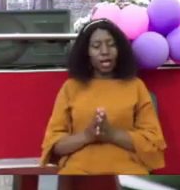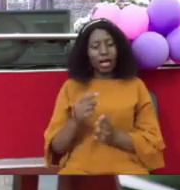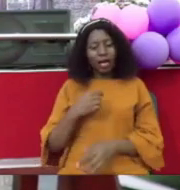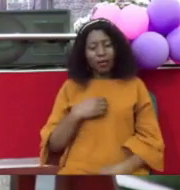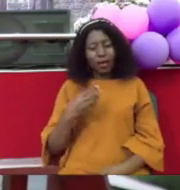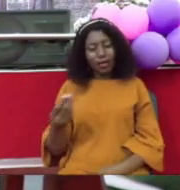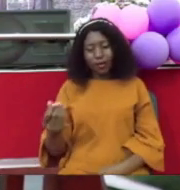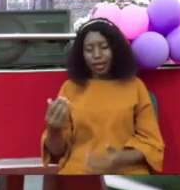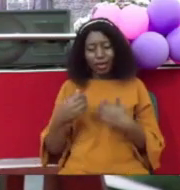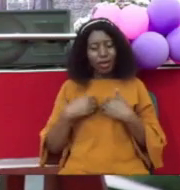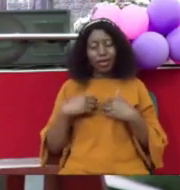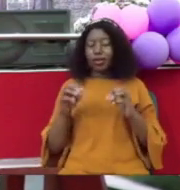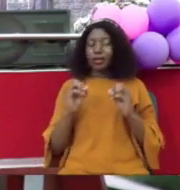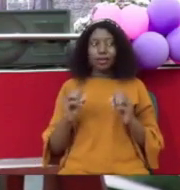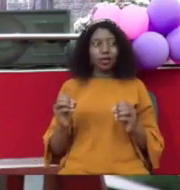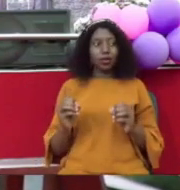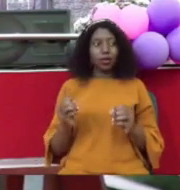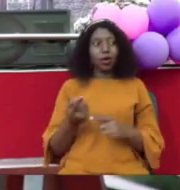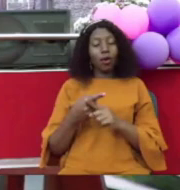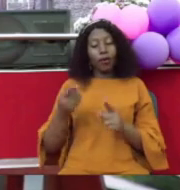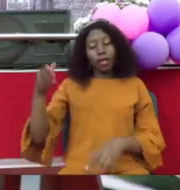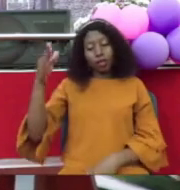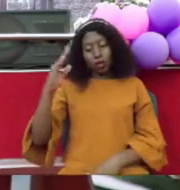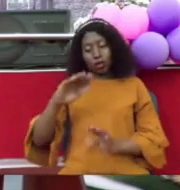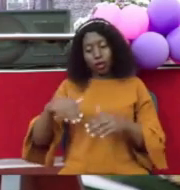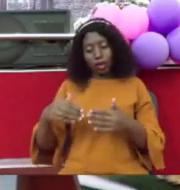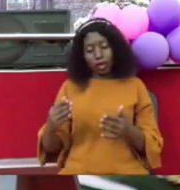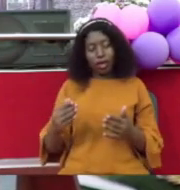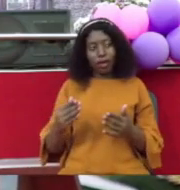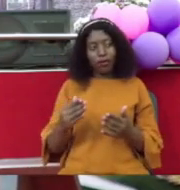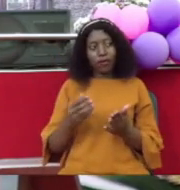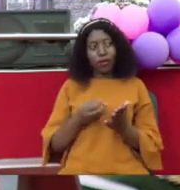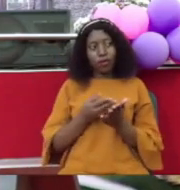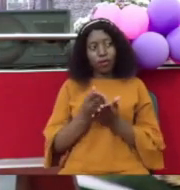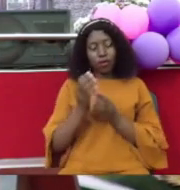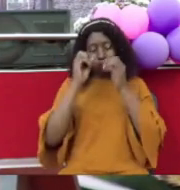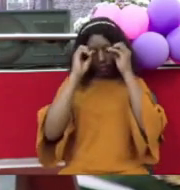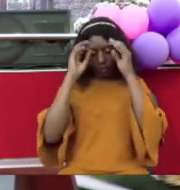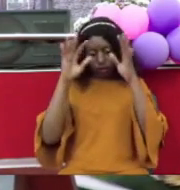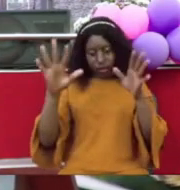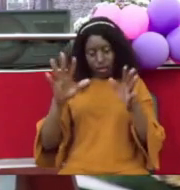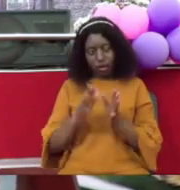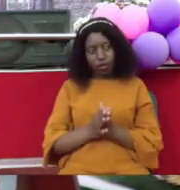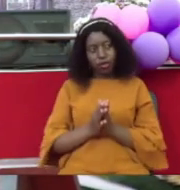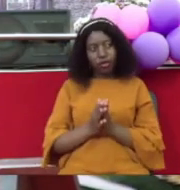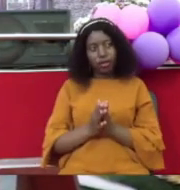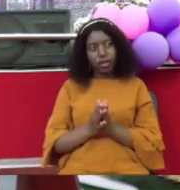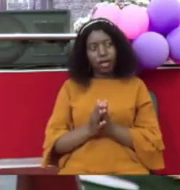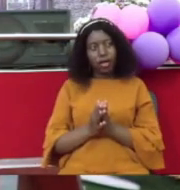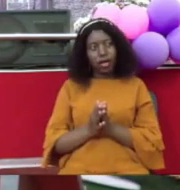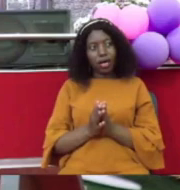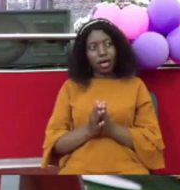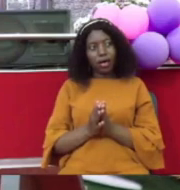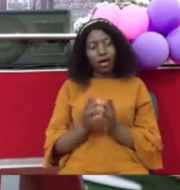sikuwa na hela. But God provided miraculously. Lakini Mungu alipeana kwa njia ya miujiza. And from that time, whenever I'm in need, I